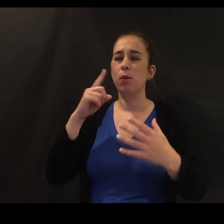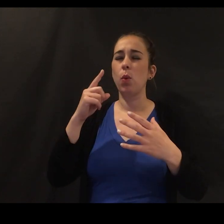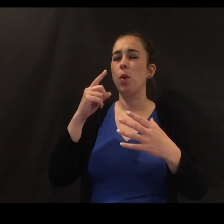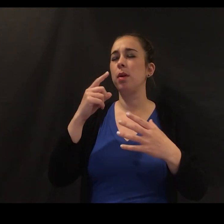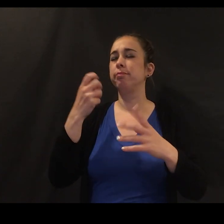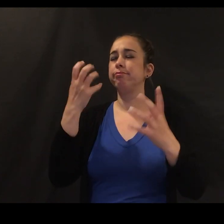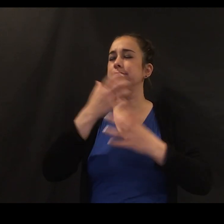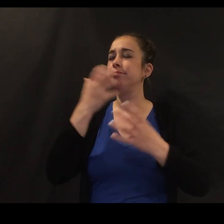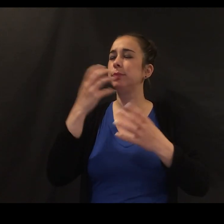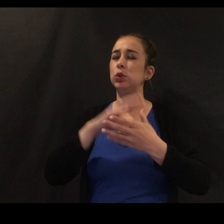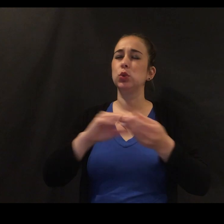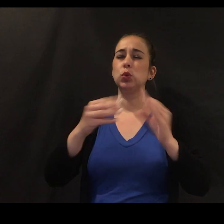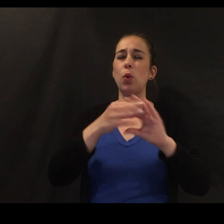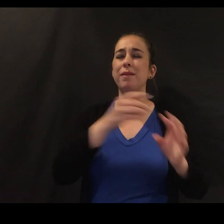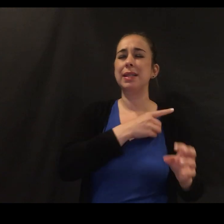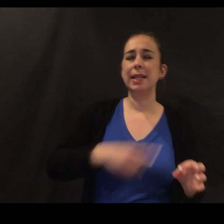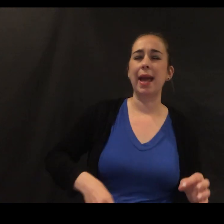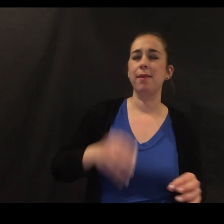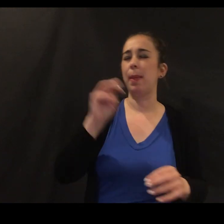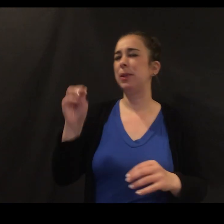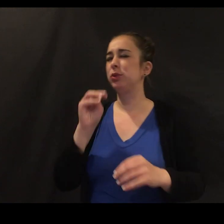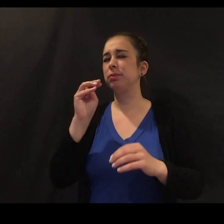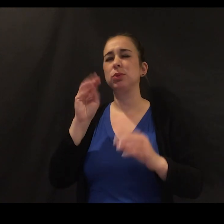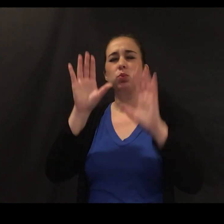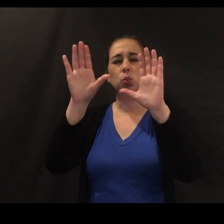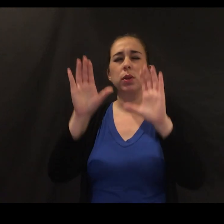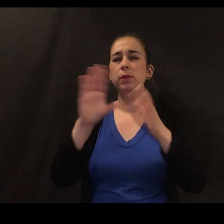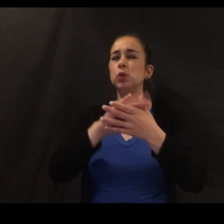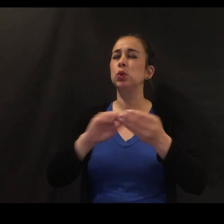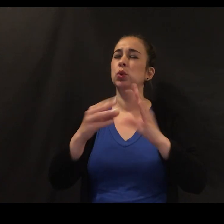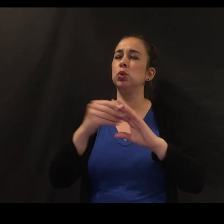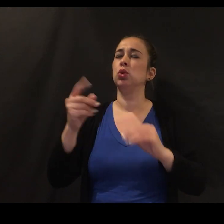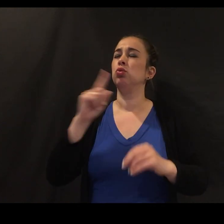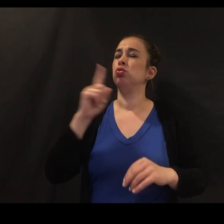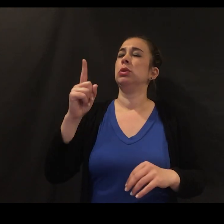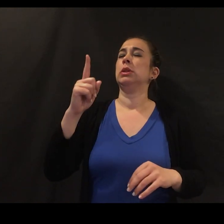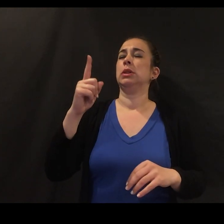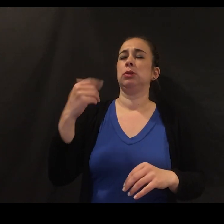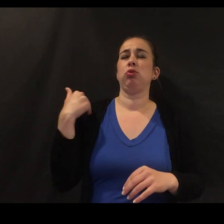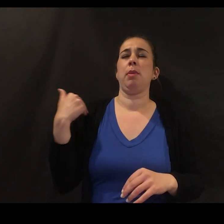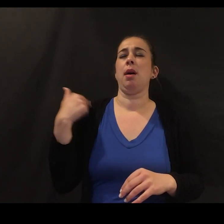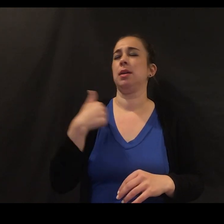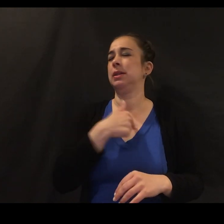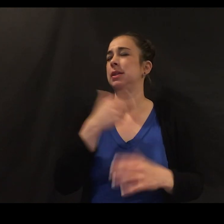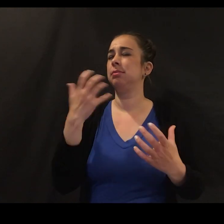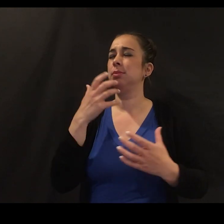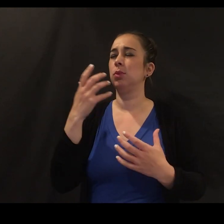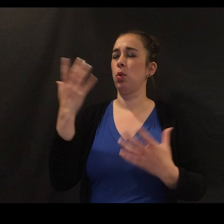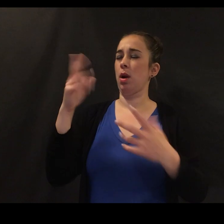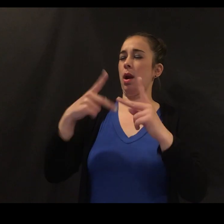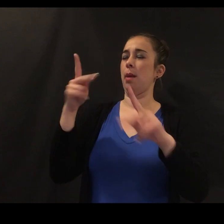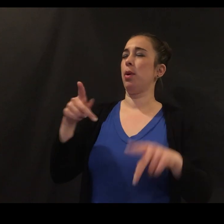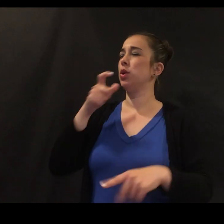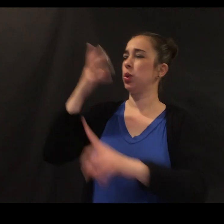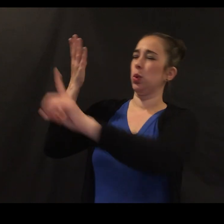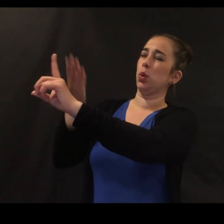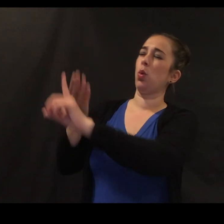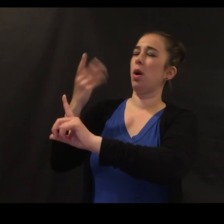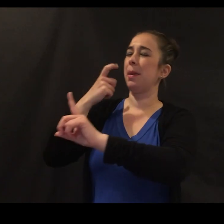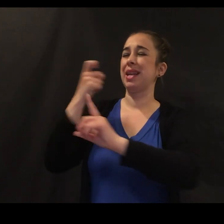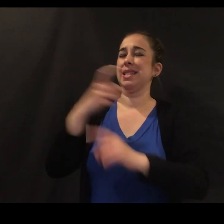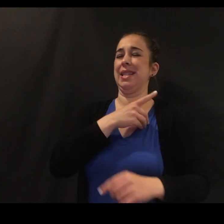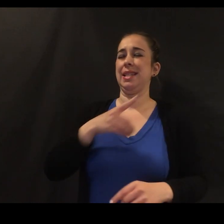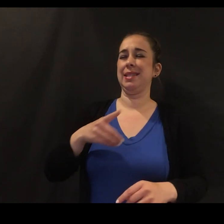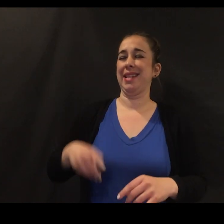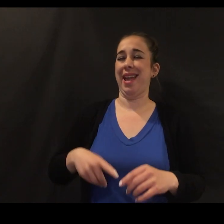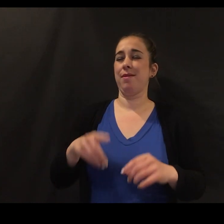Lord, it's a tremendous story reminding us of just what you're like, because David was demonstrating the same character that you